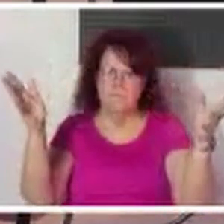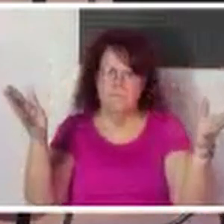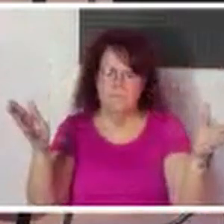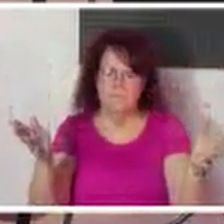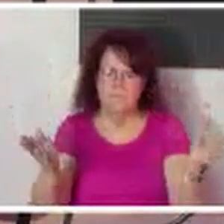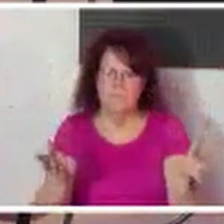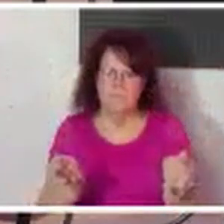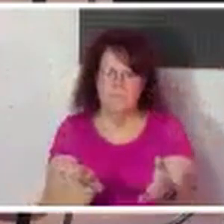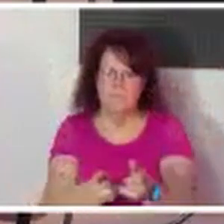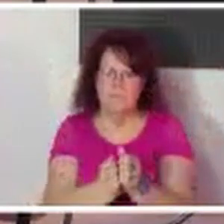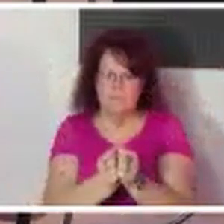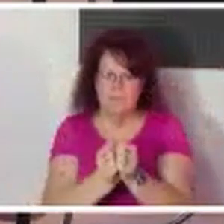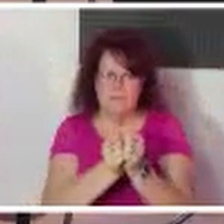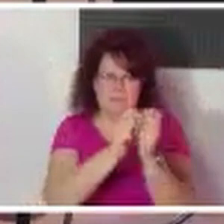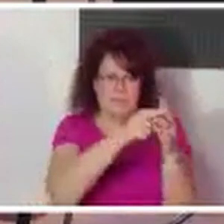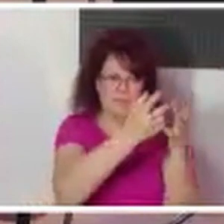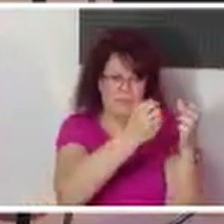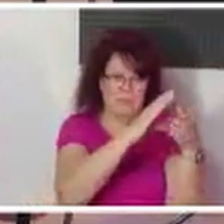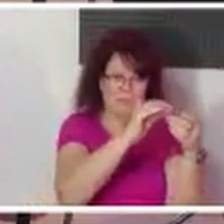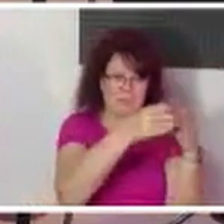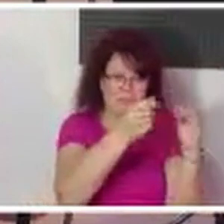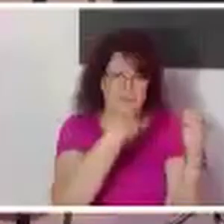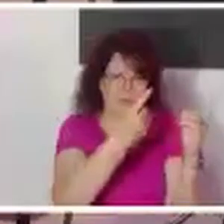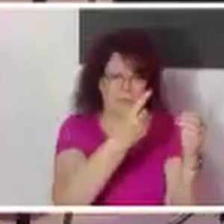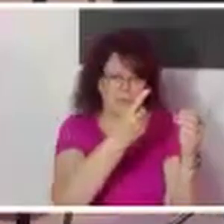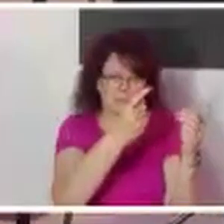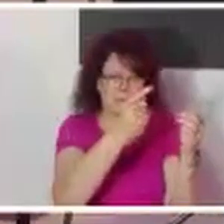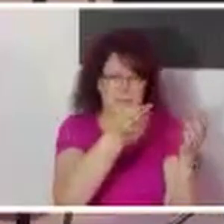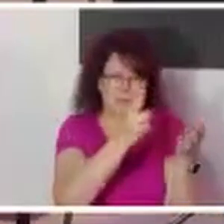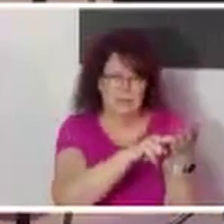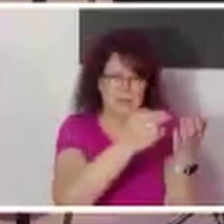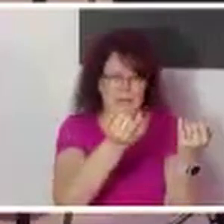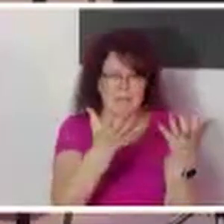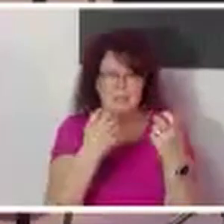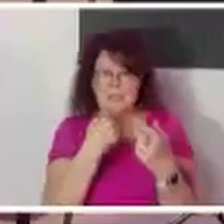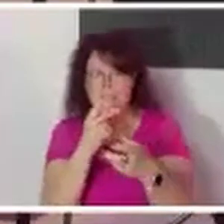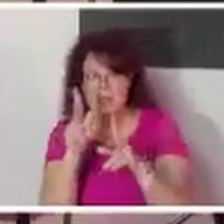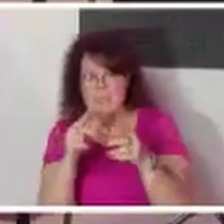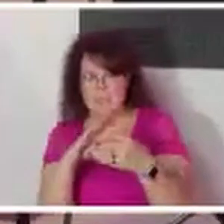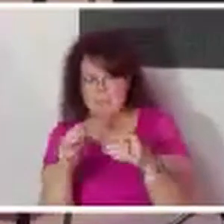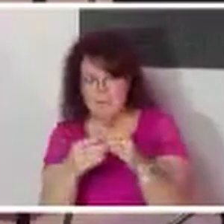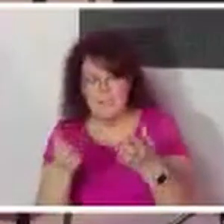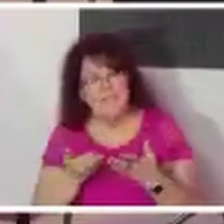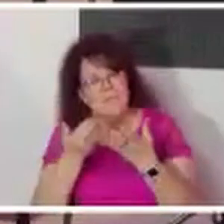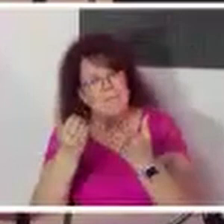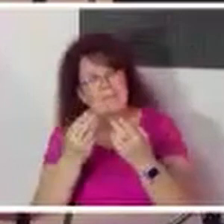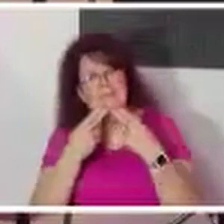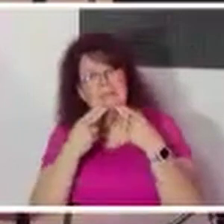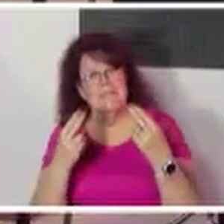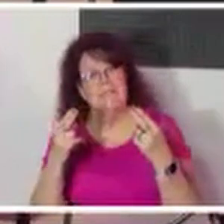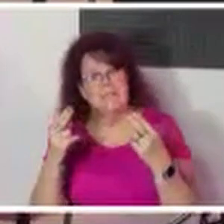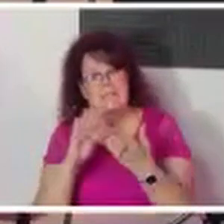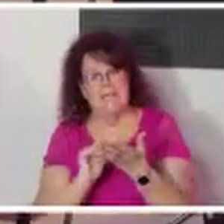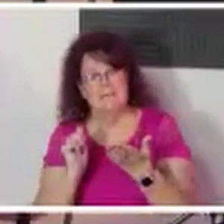this intention to do storytelling and journalism and all of this. And now my job is to tell people's stories and help convey their innocence claims. And